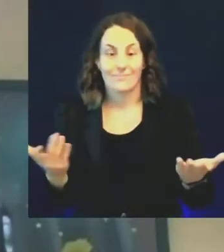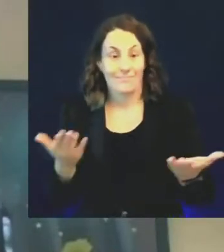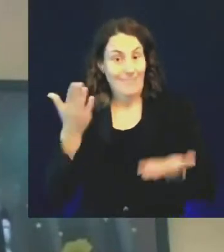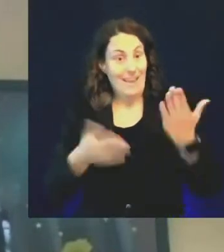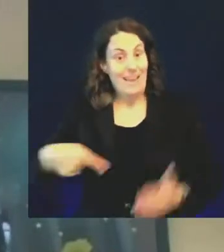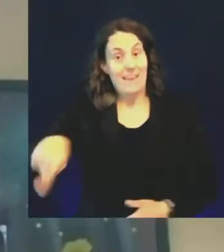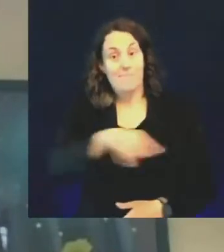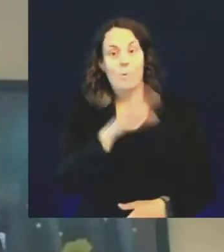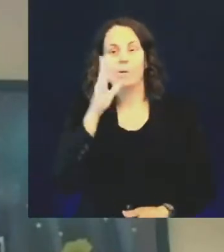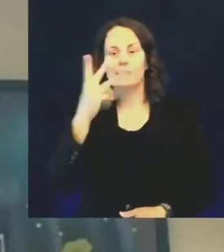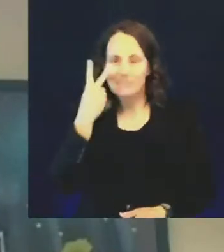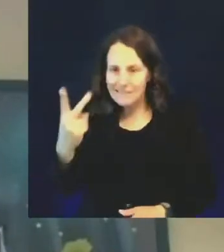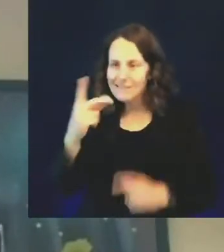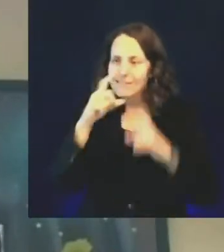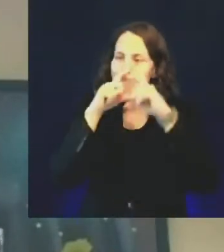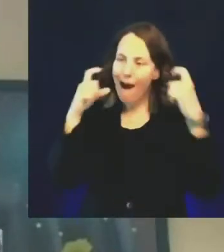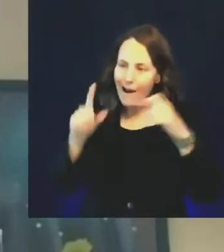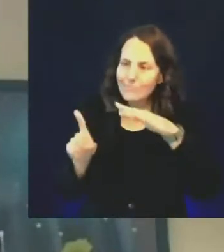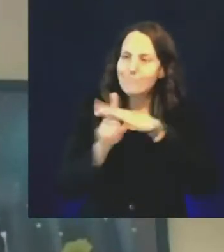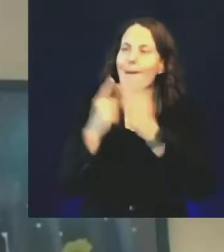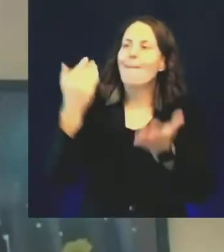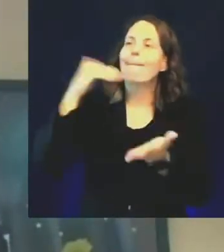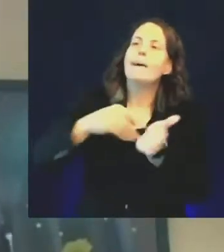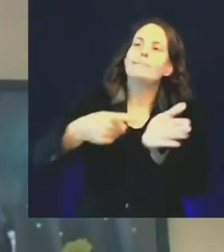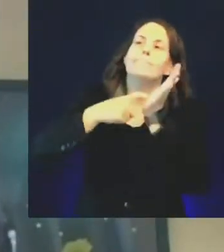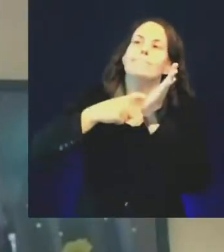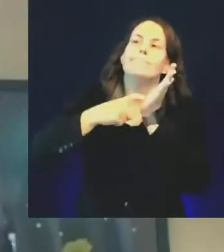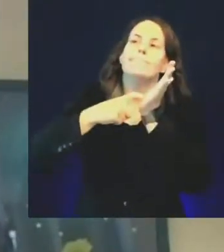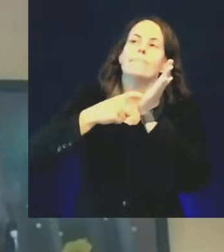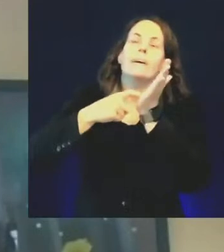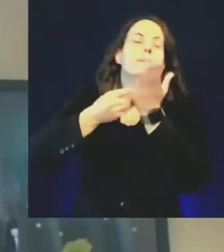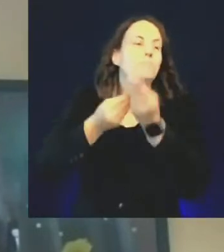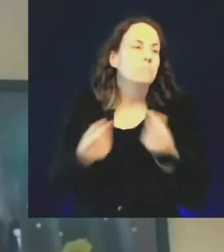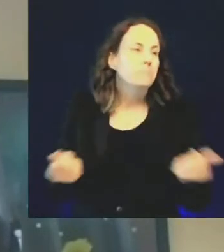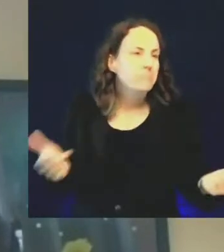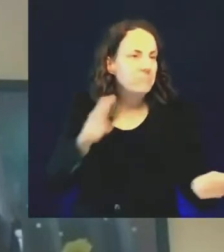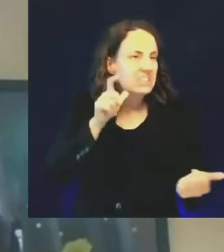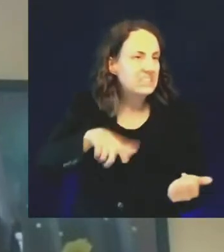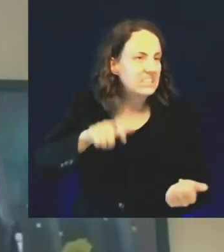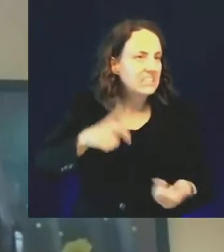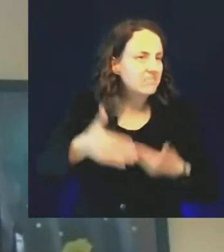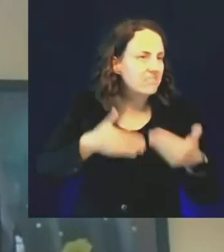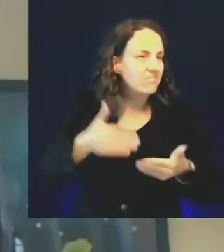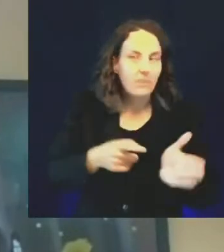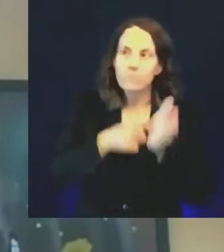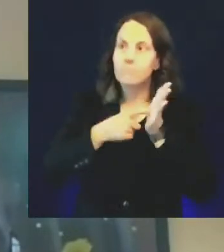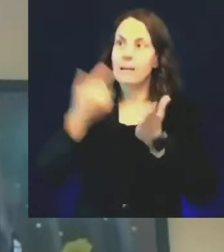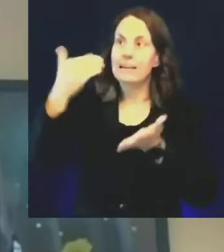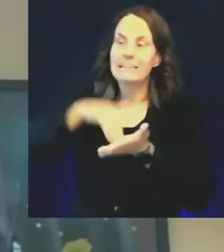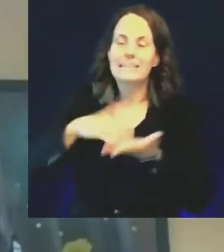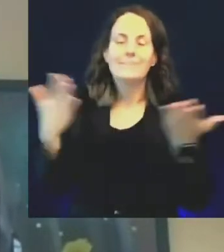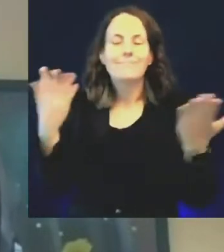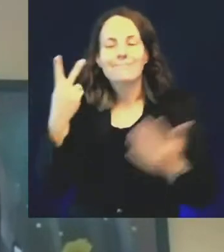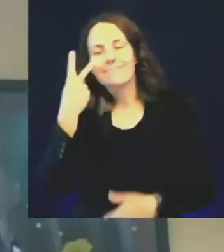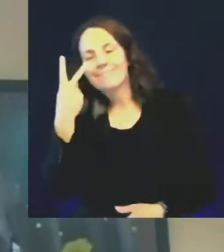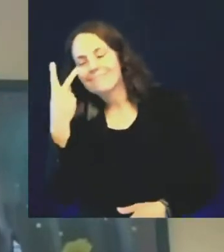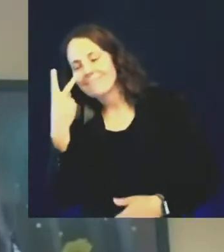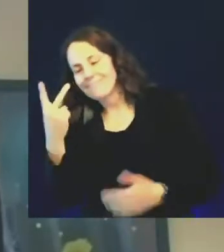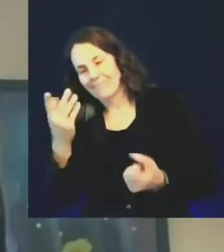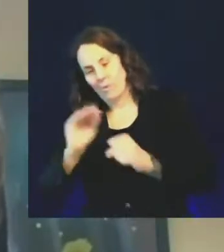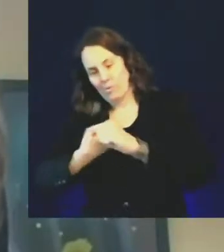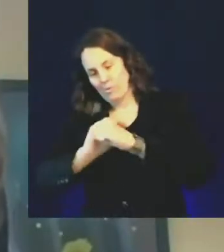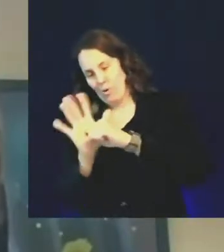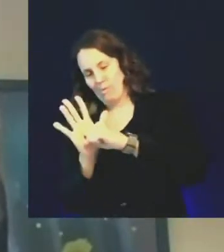forward. I also want to just emphasize on that CDC guidance that came out, the importance